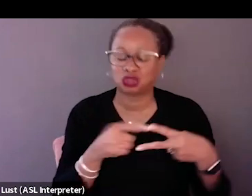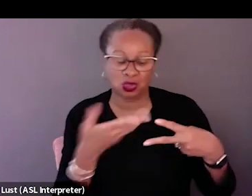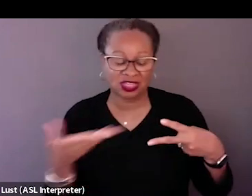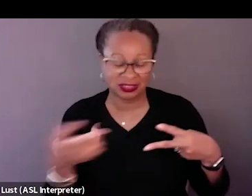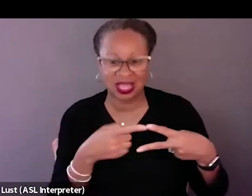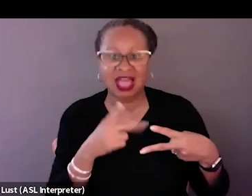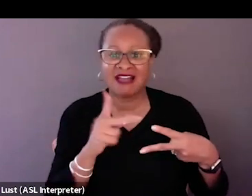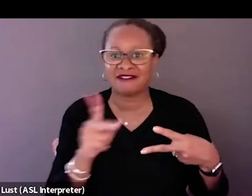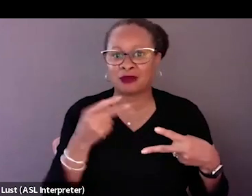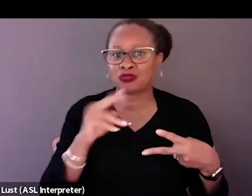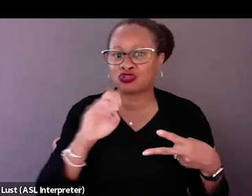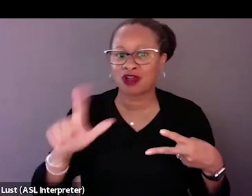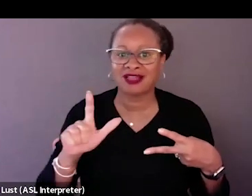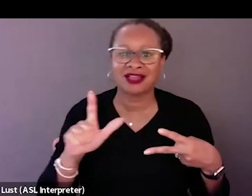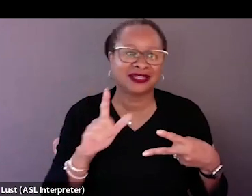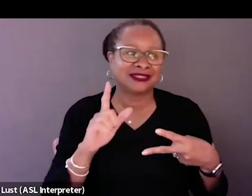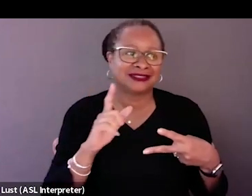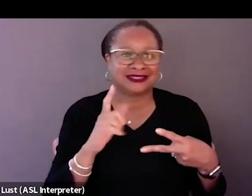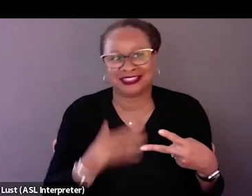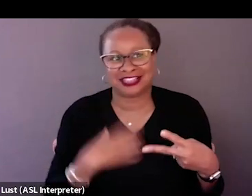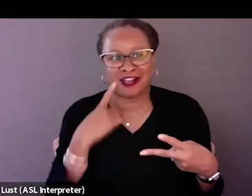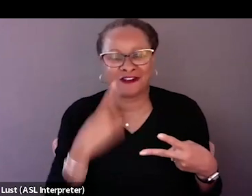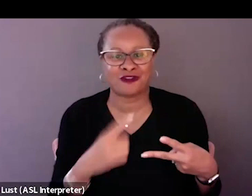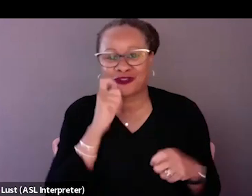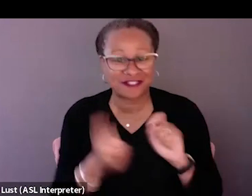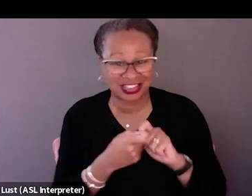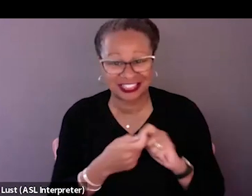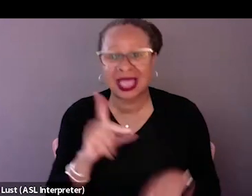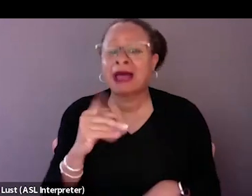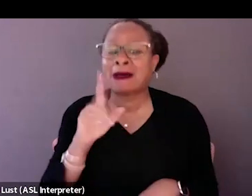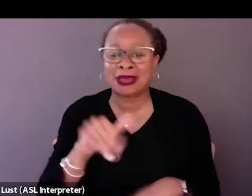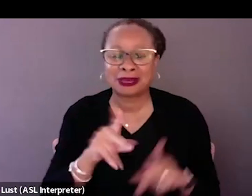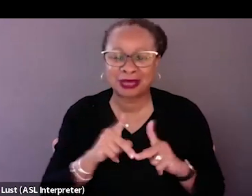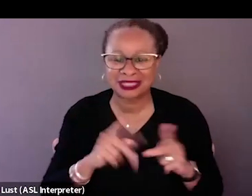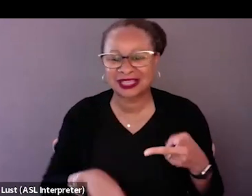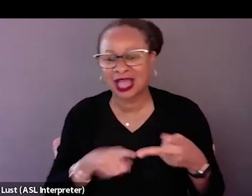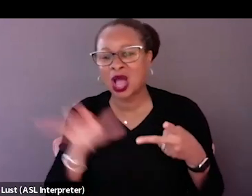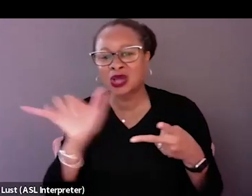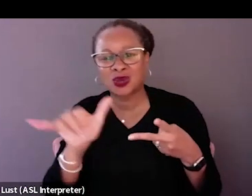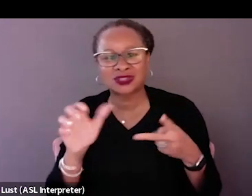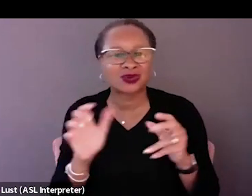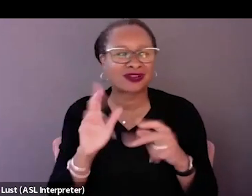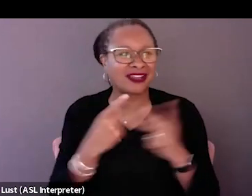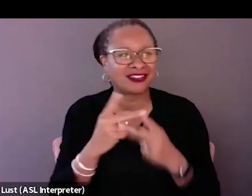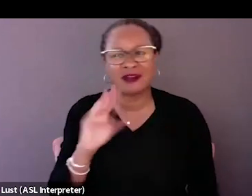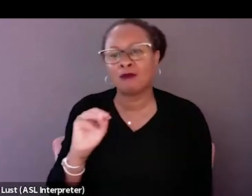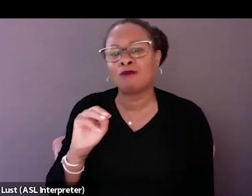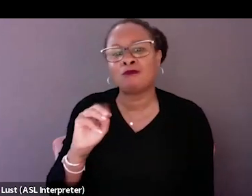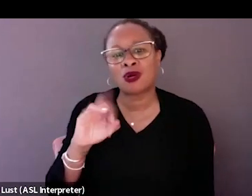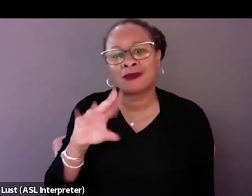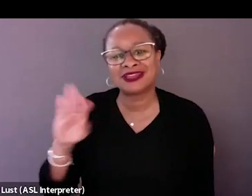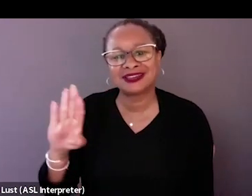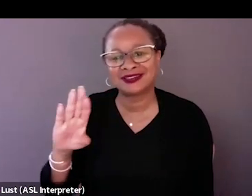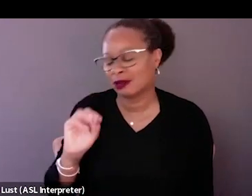very puerile desire for revenge, a very petty place, and also a kind of morbid curiosity. And